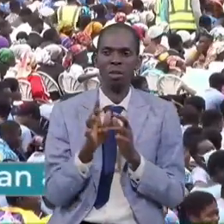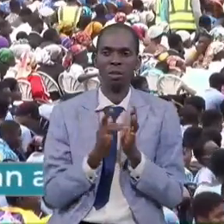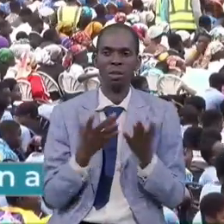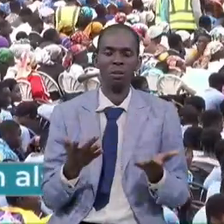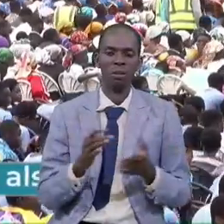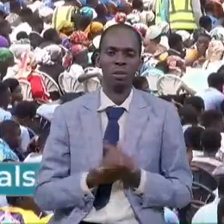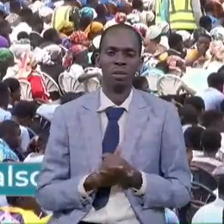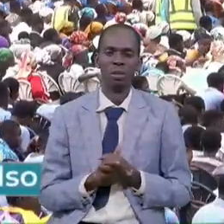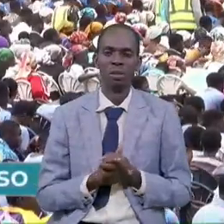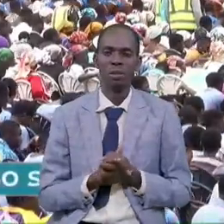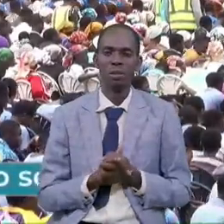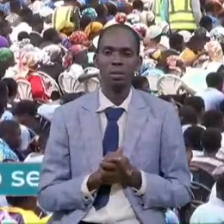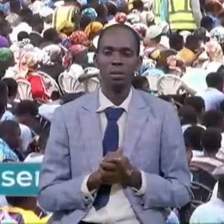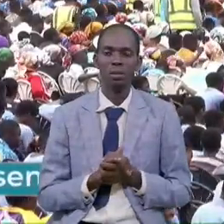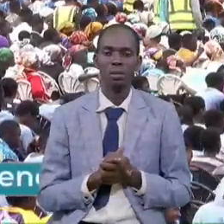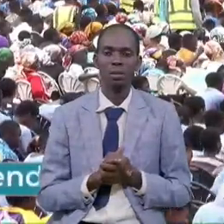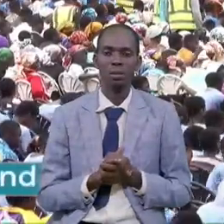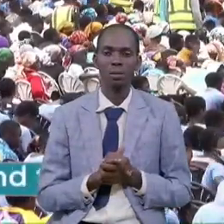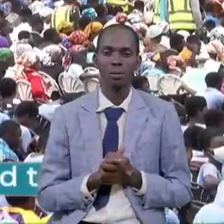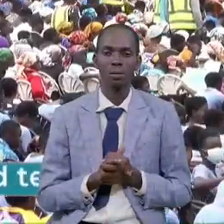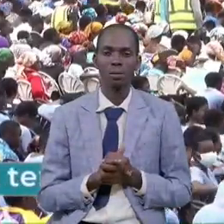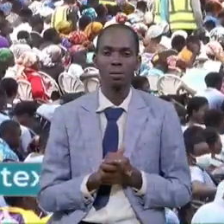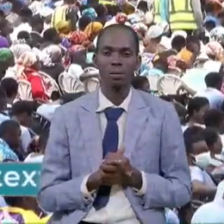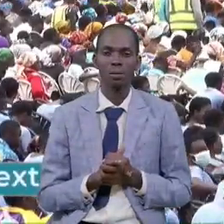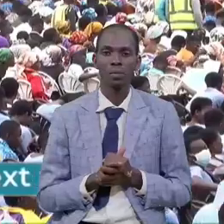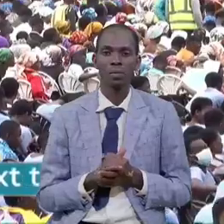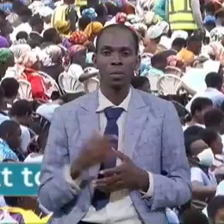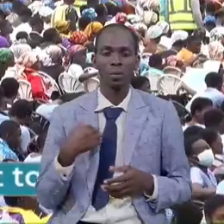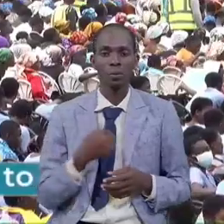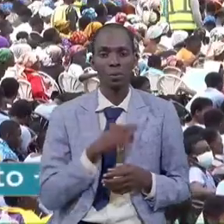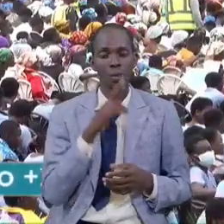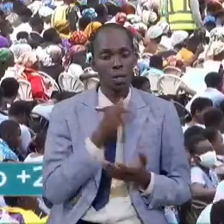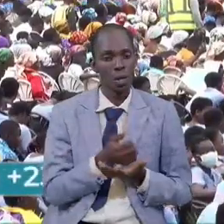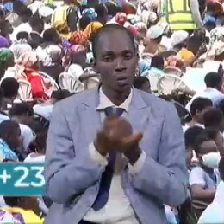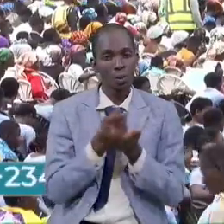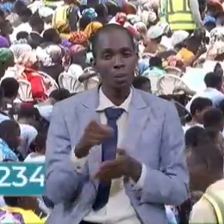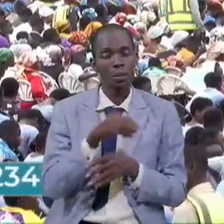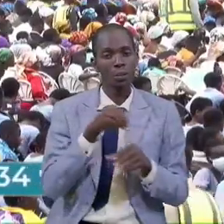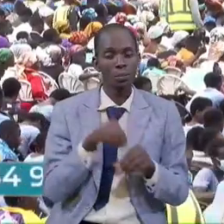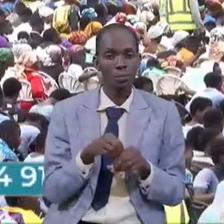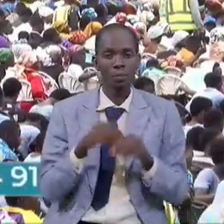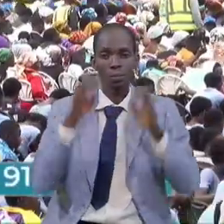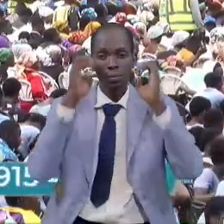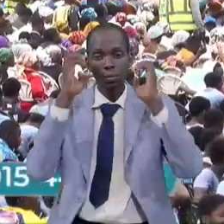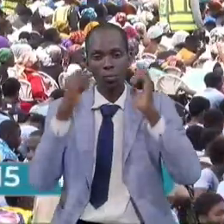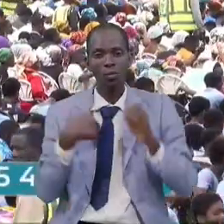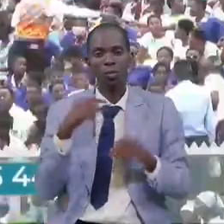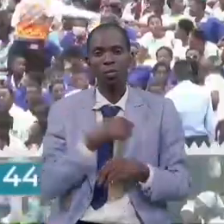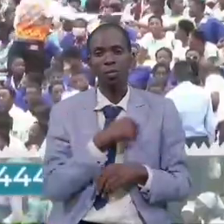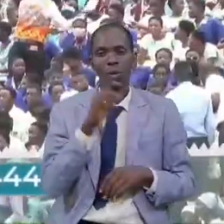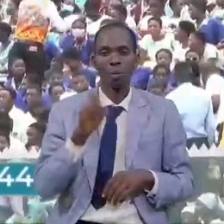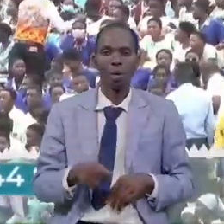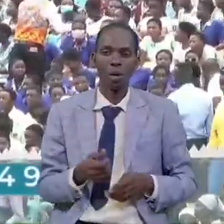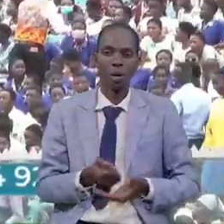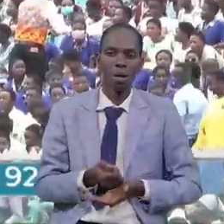We are helping them in the academics. We have to help them to make heaven also. Else, all